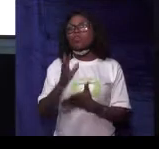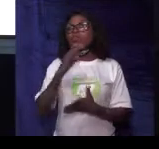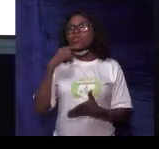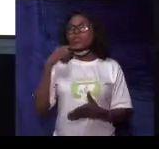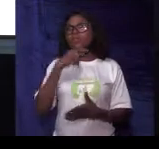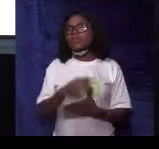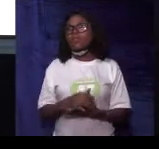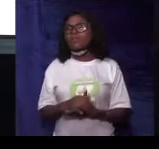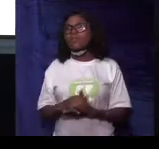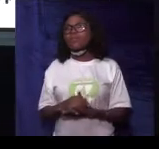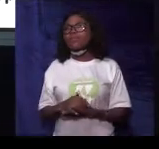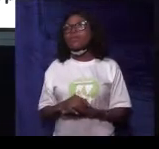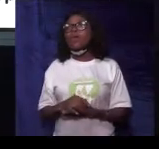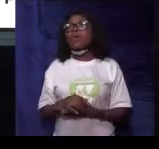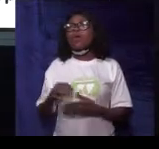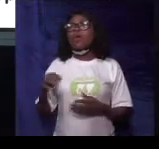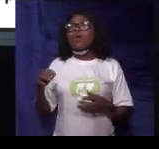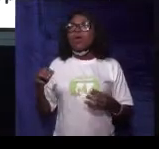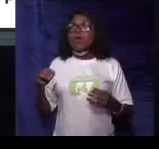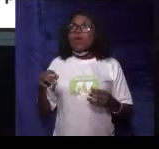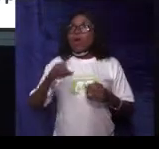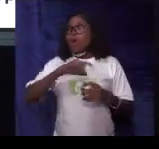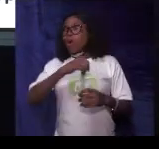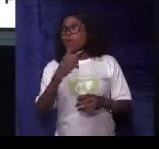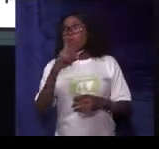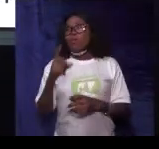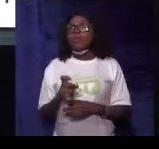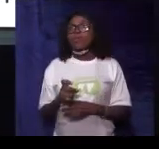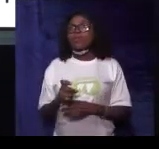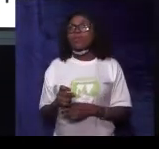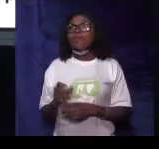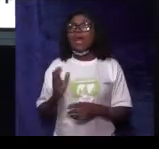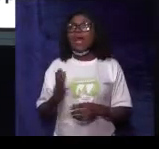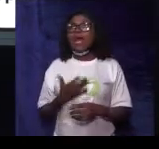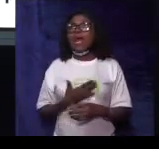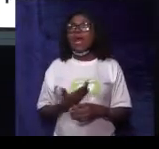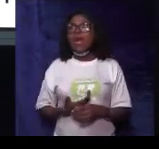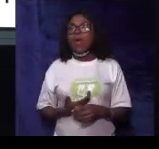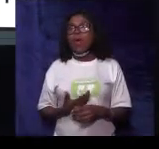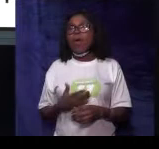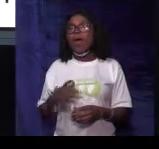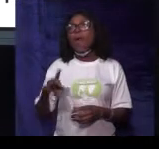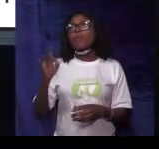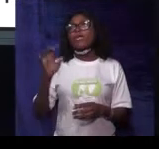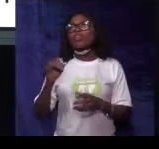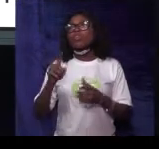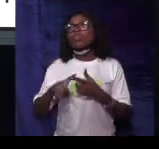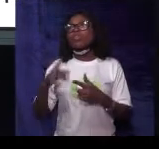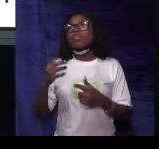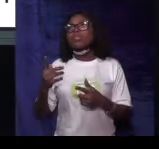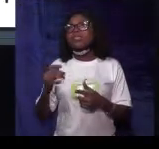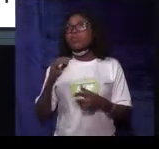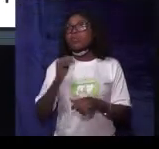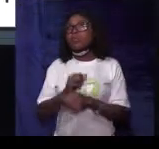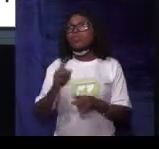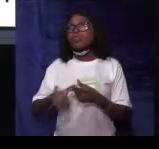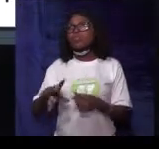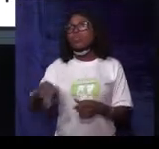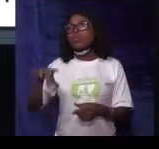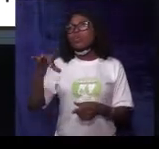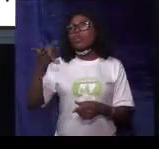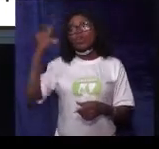is false. Question on civic education. Our obligations to the